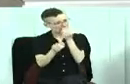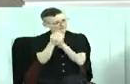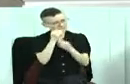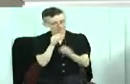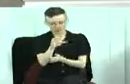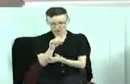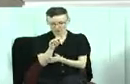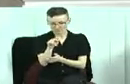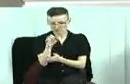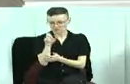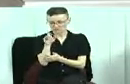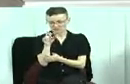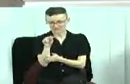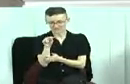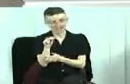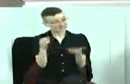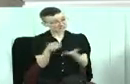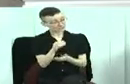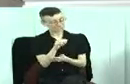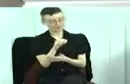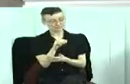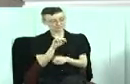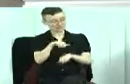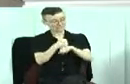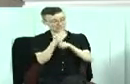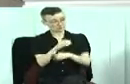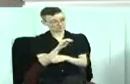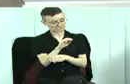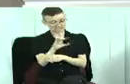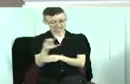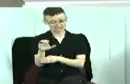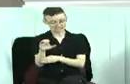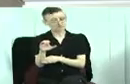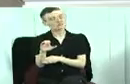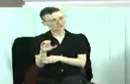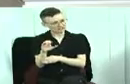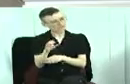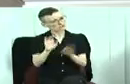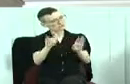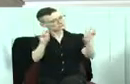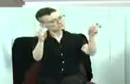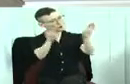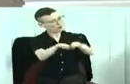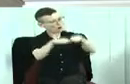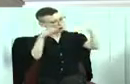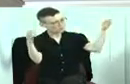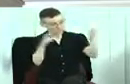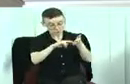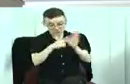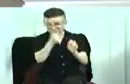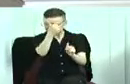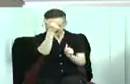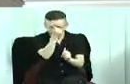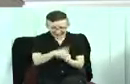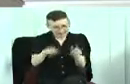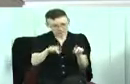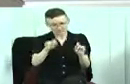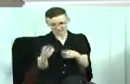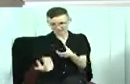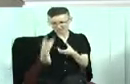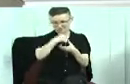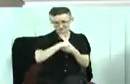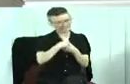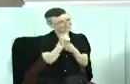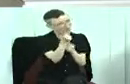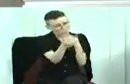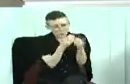that we celebrate it here at Founders Metropolitan Community Church, it is an open communion. It means everybody is able to participate, literally, wherever